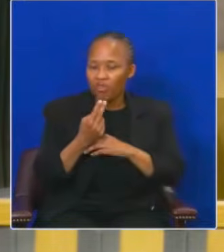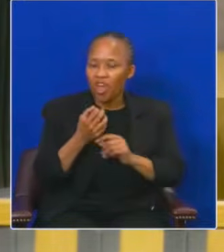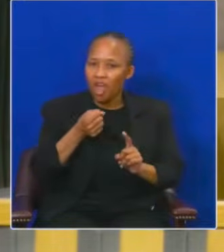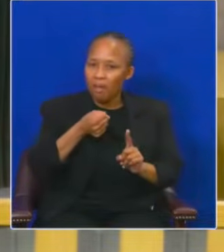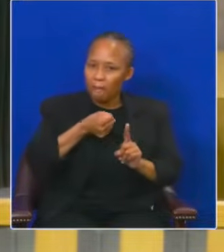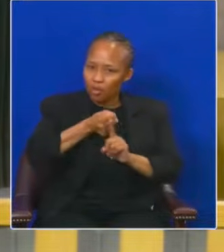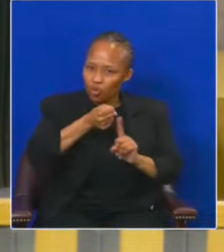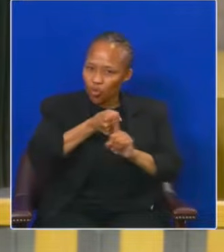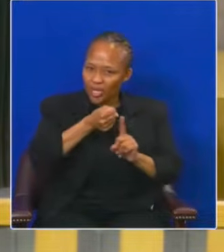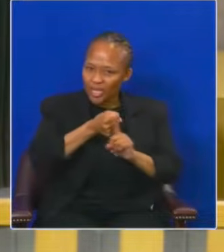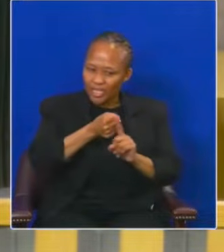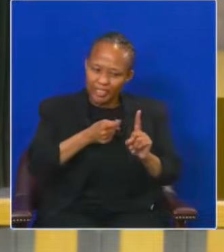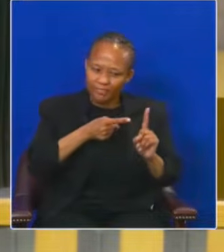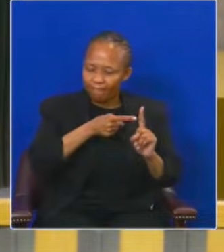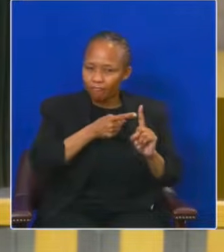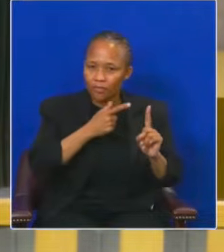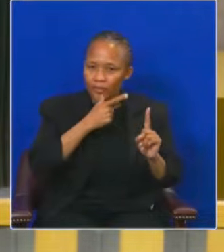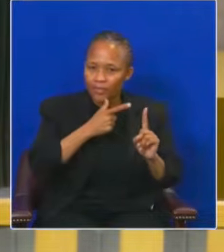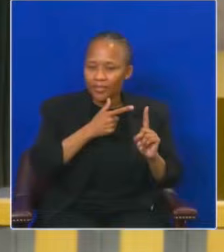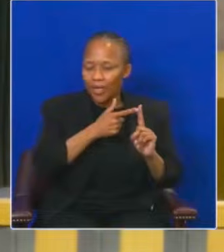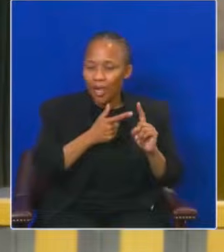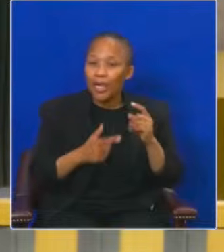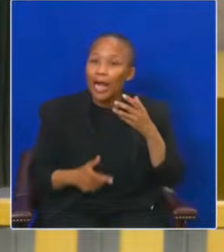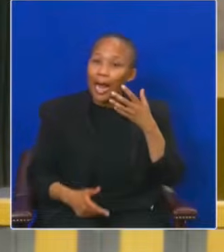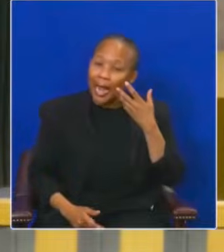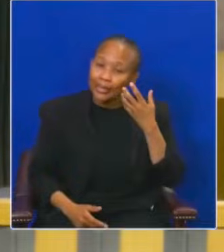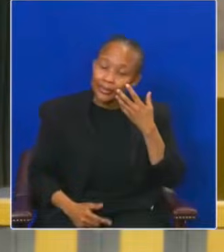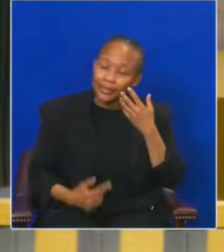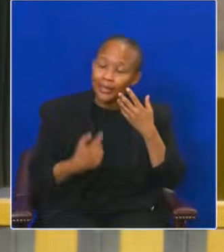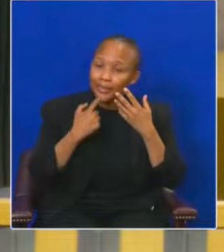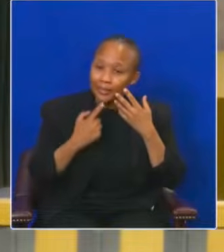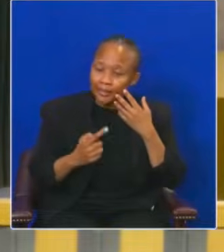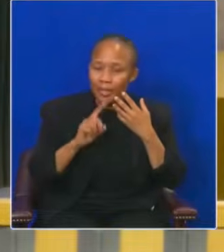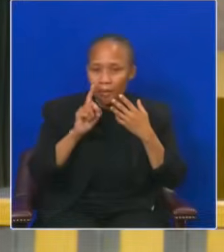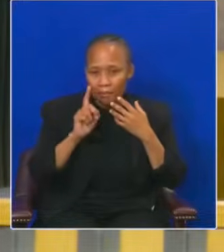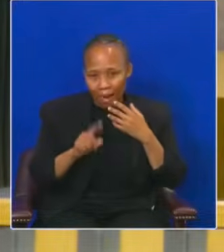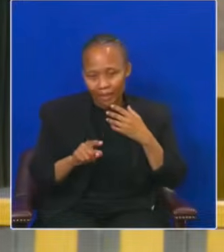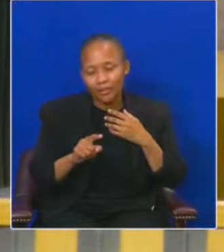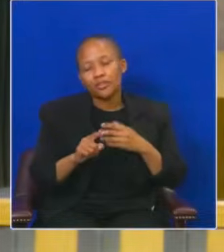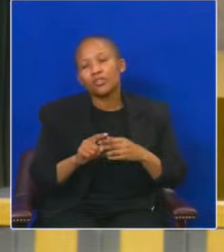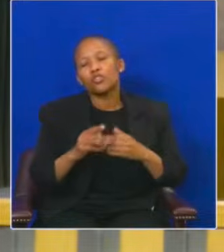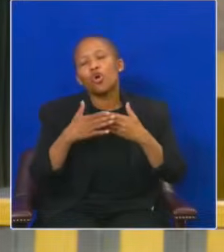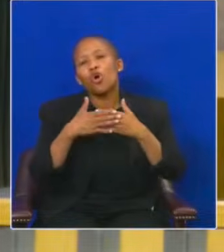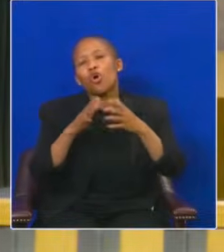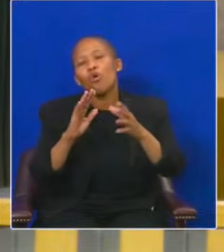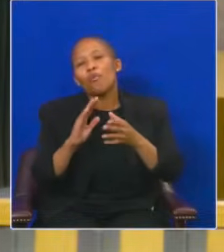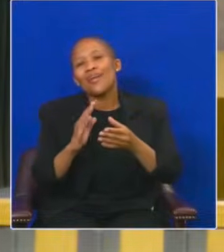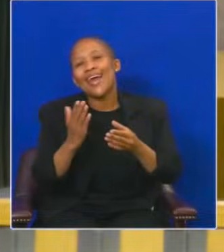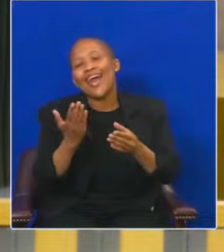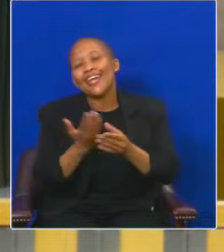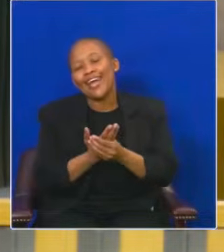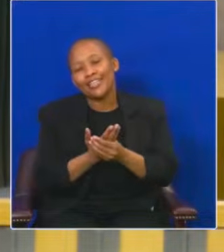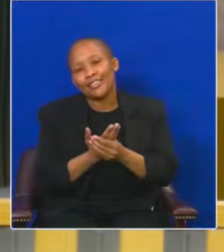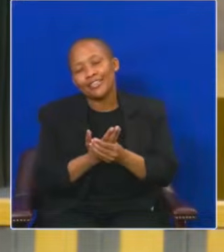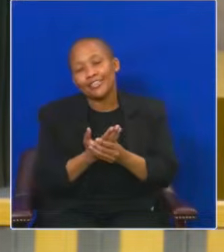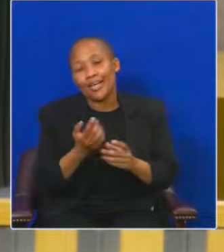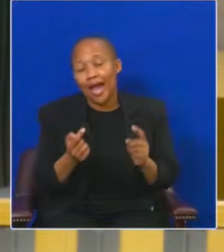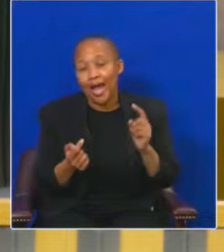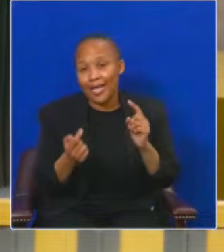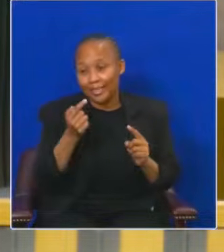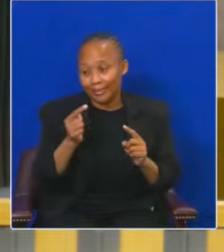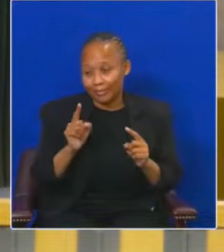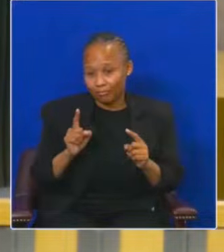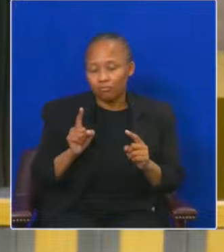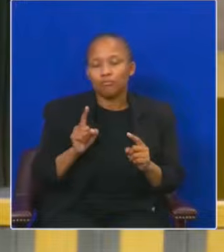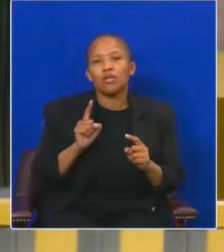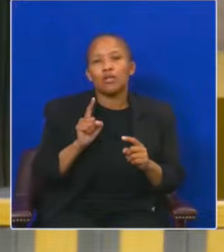to open the case against the police, not specifically saying that he had